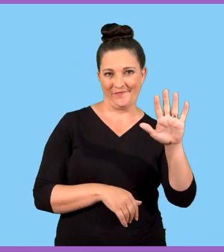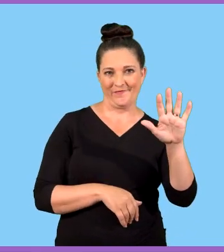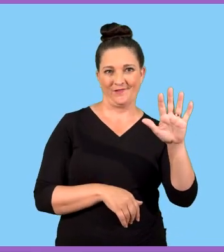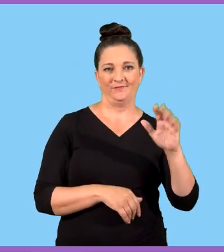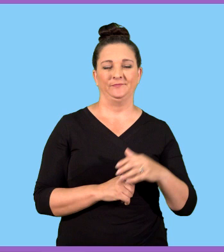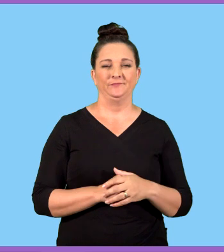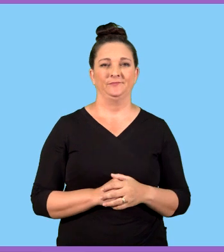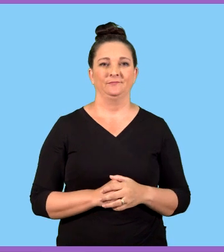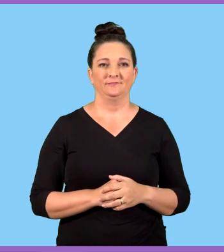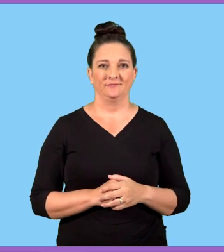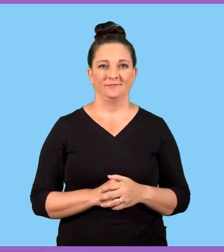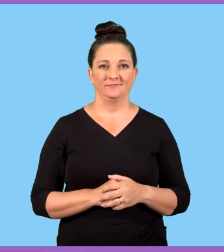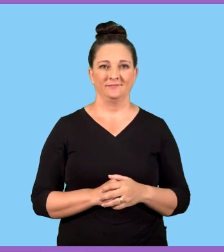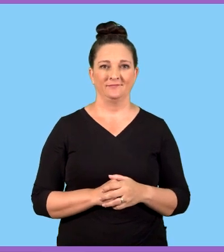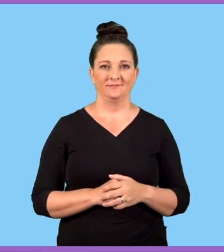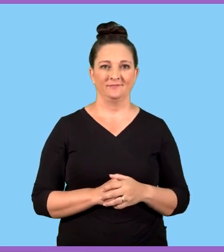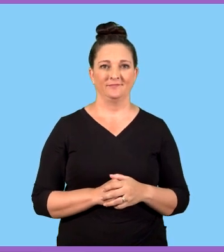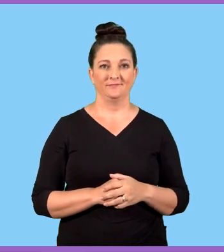5. So 5.